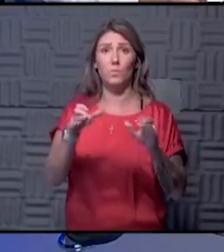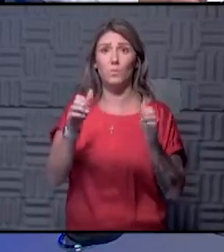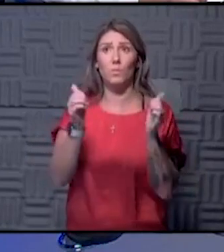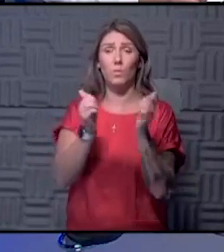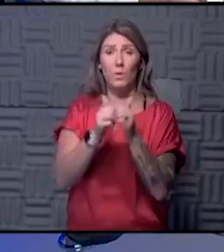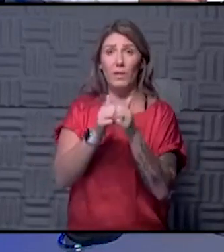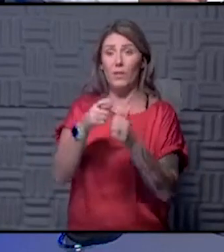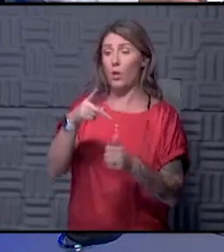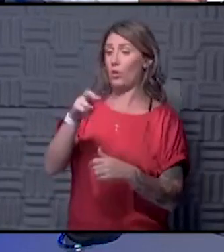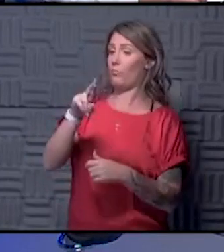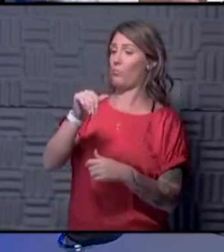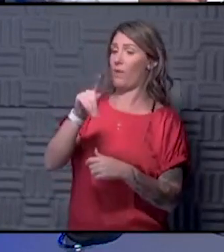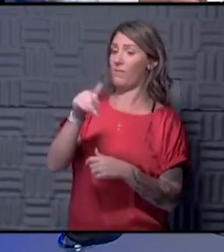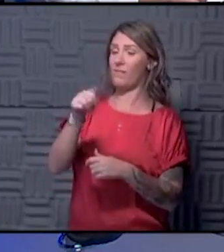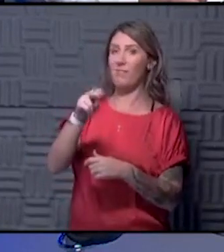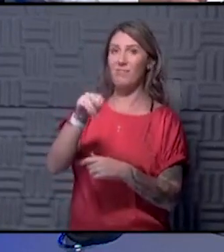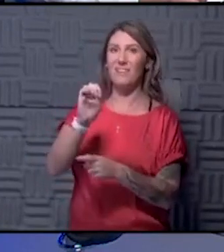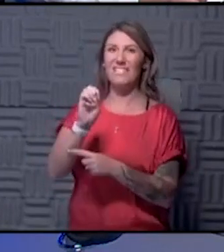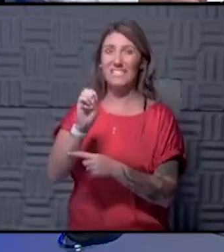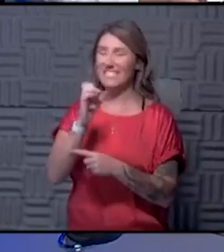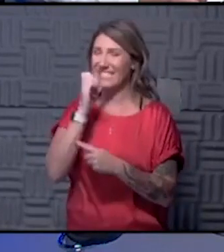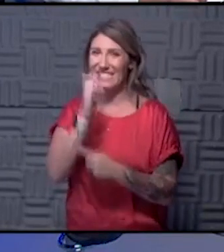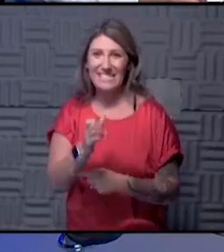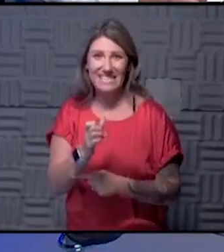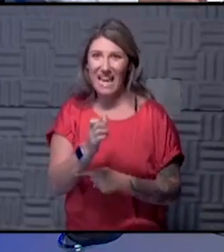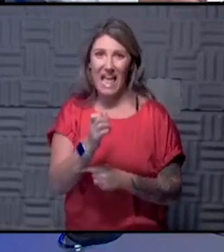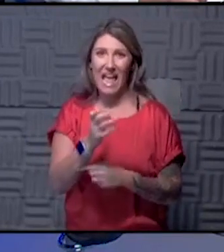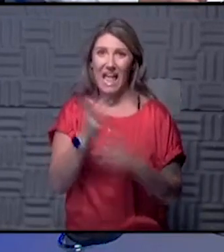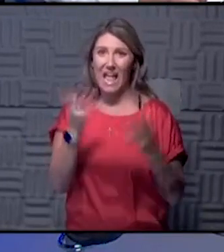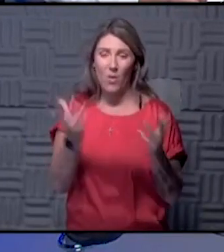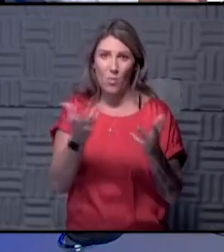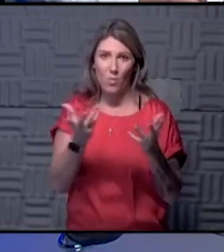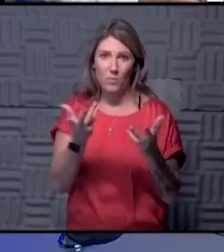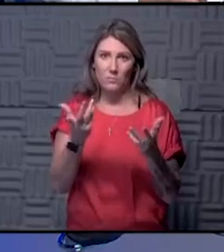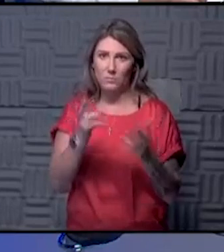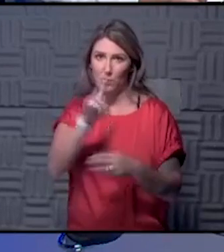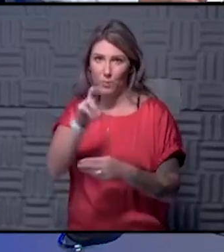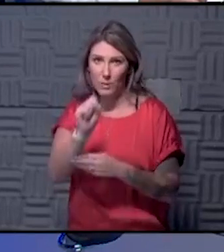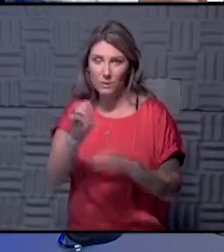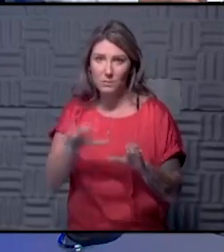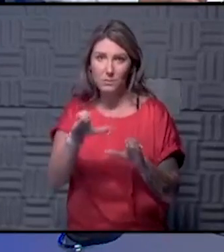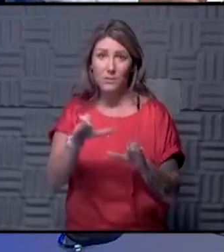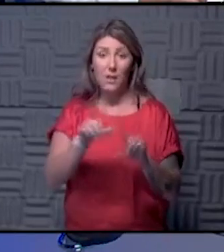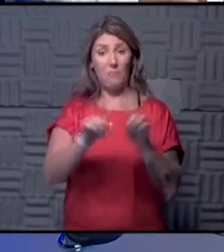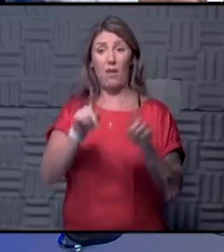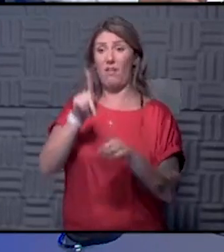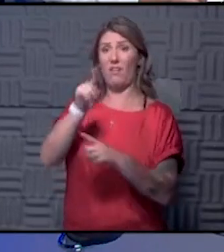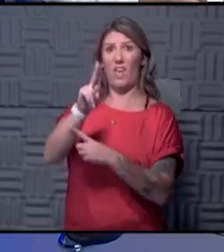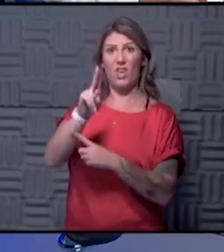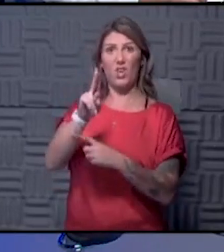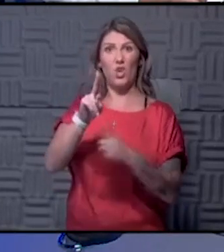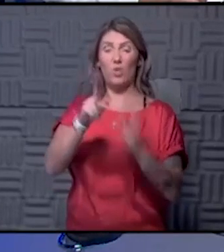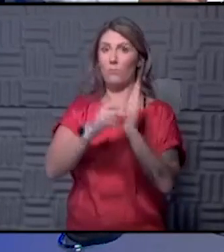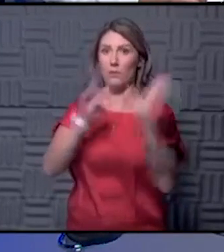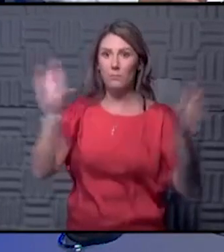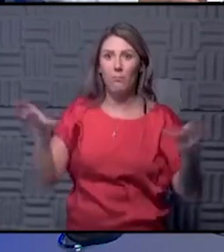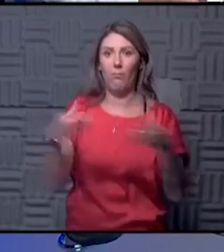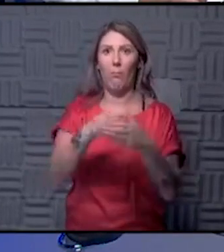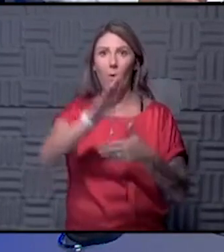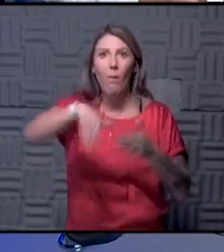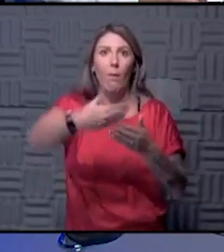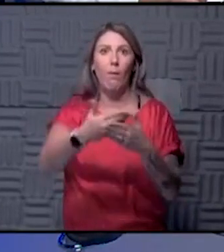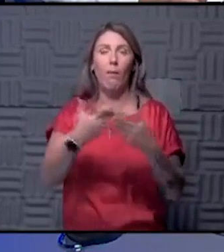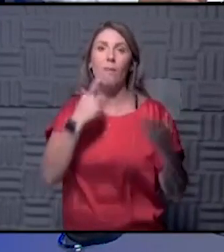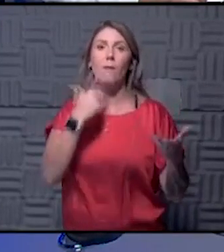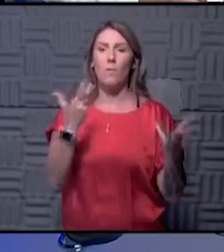is not something the United States has really done. Prevalence testing, which KU has done, really helps you understand what's going on in the community